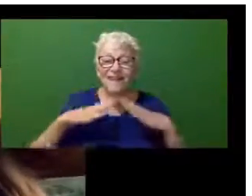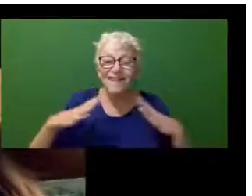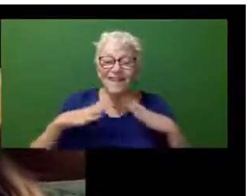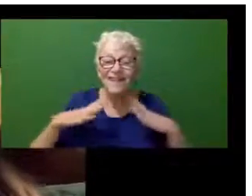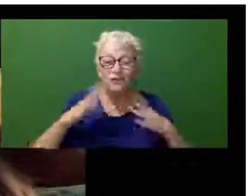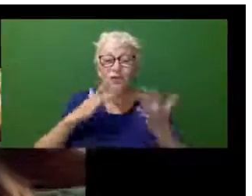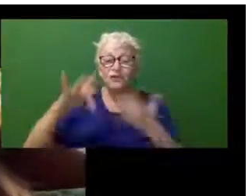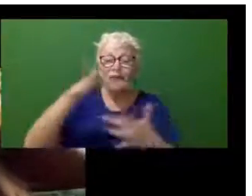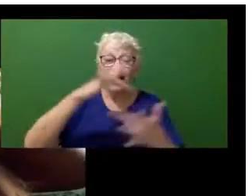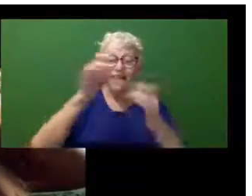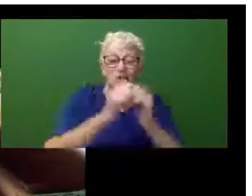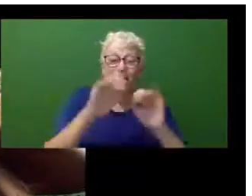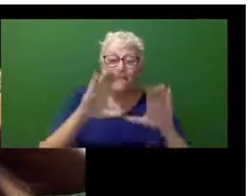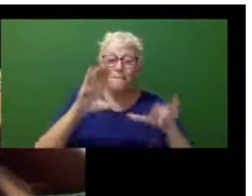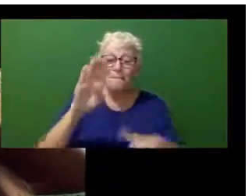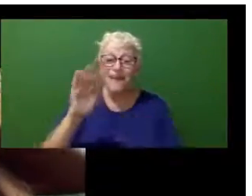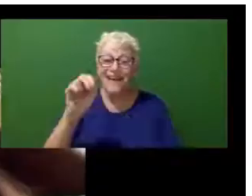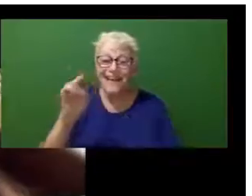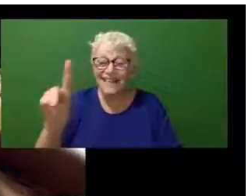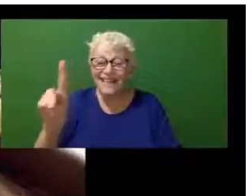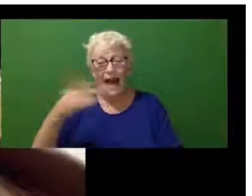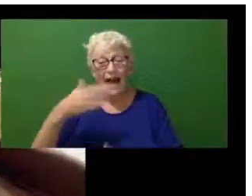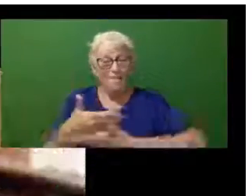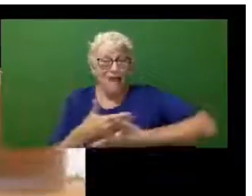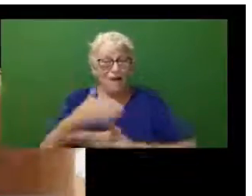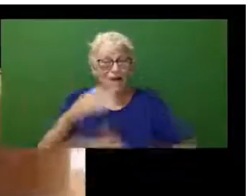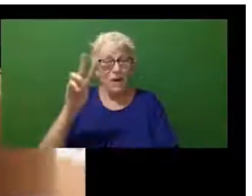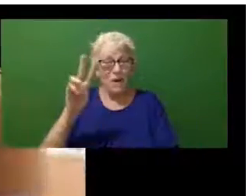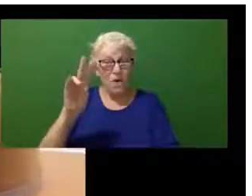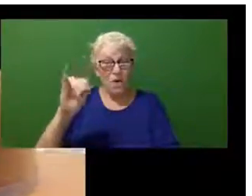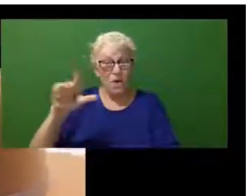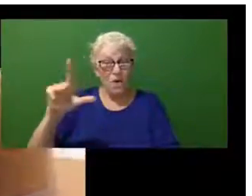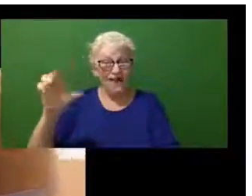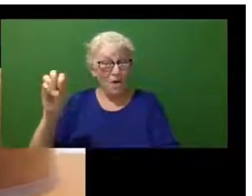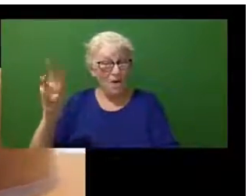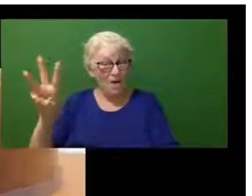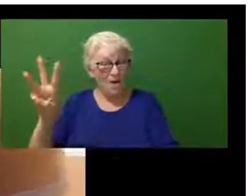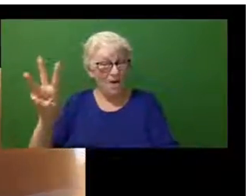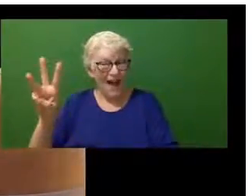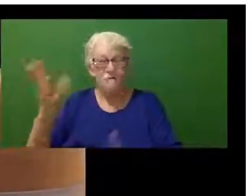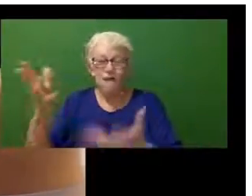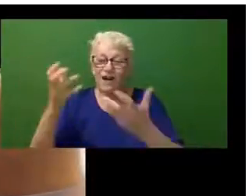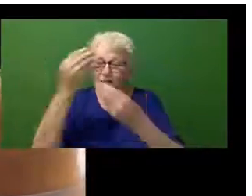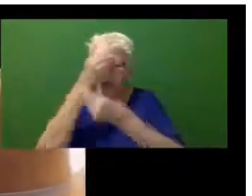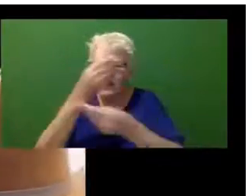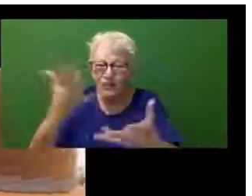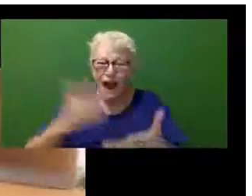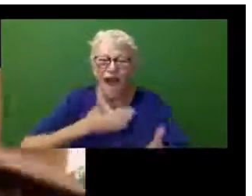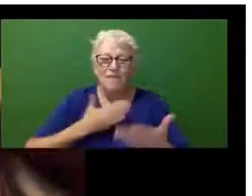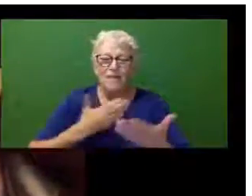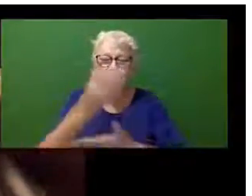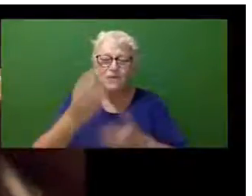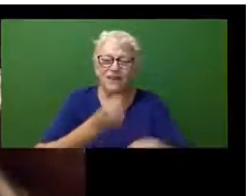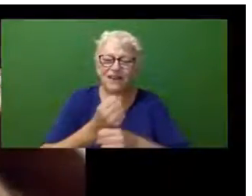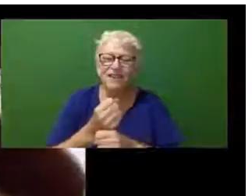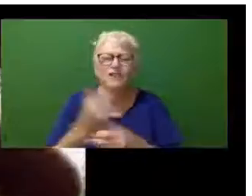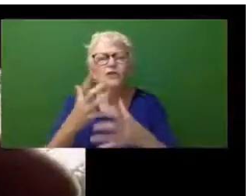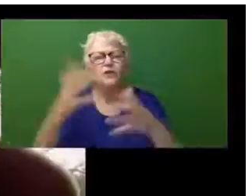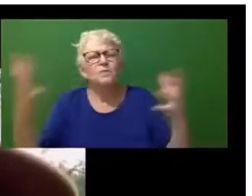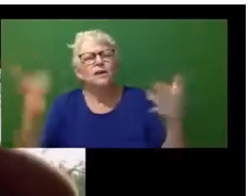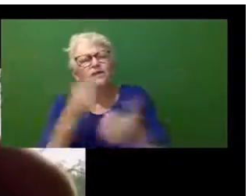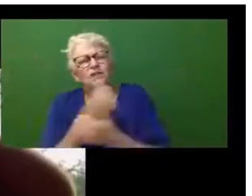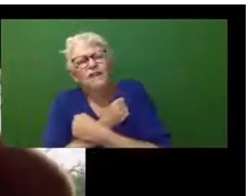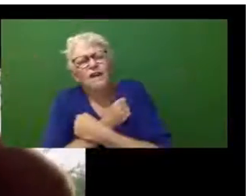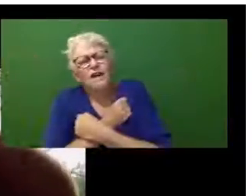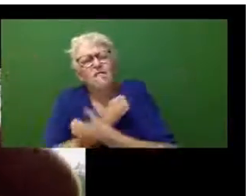Everybody, happy holidays. We're out on the road here with our band and brand new baby Willow, wanting to wish all of you the happiest of New Year's and all the holidays. And we wish